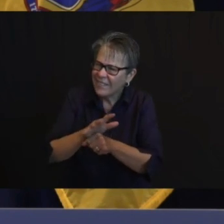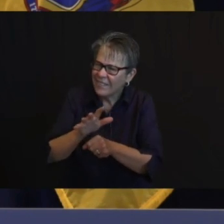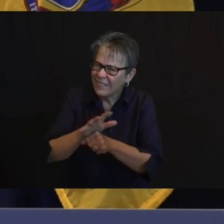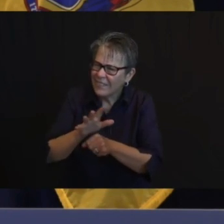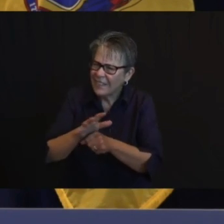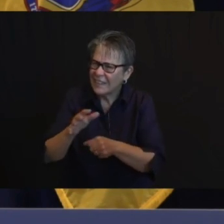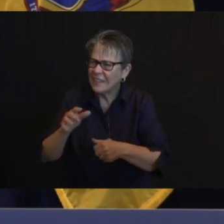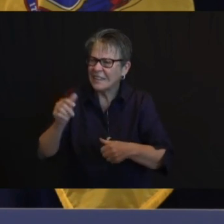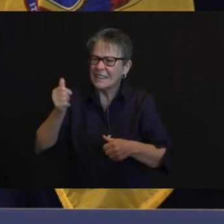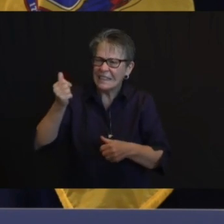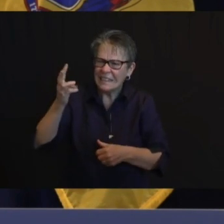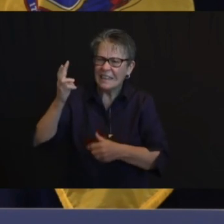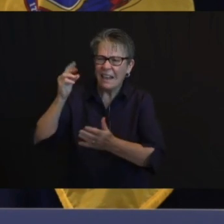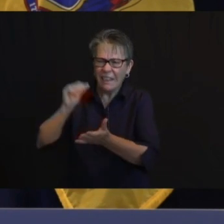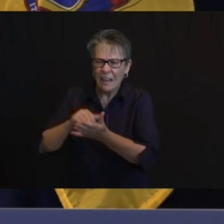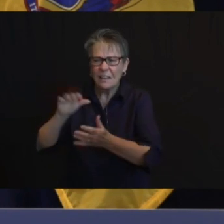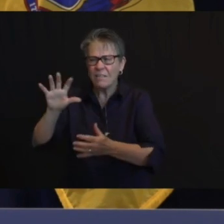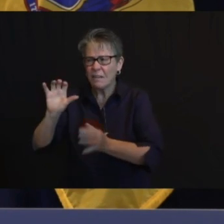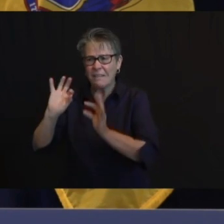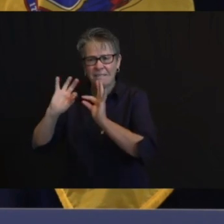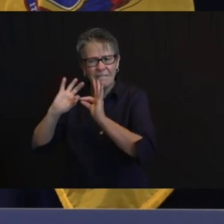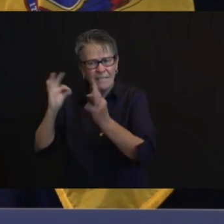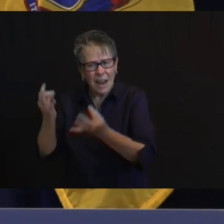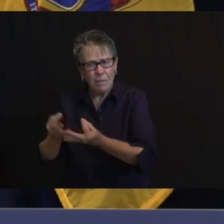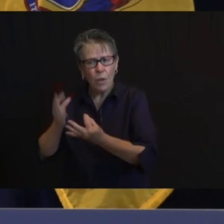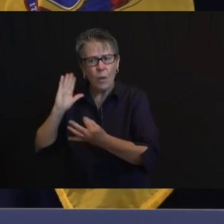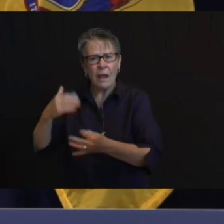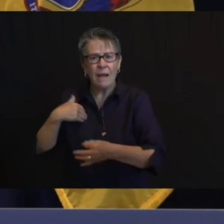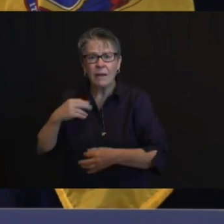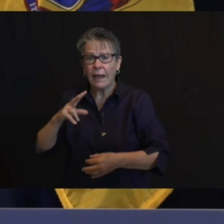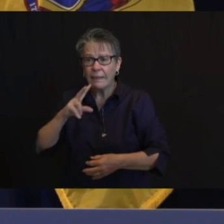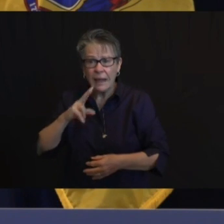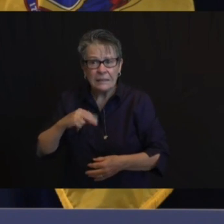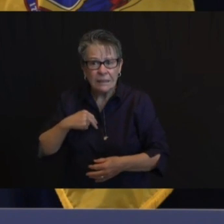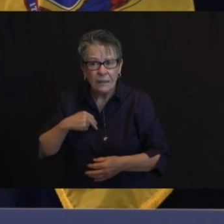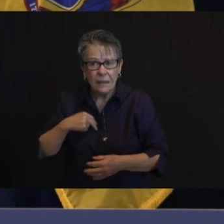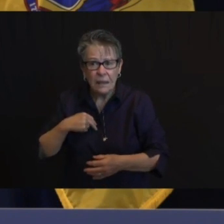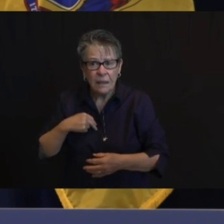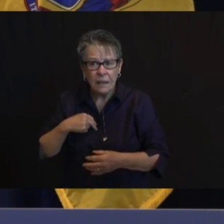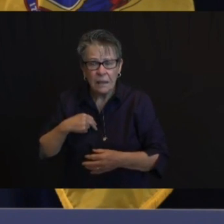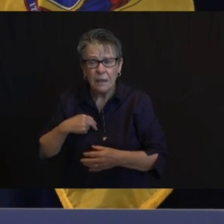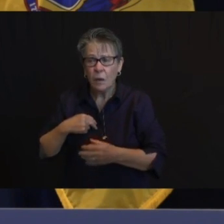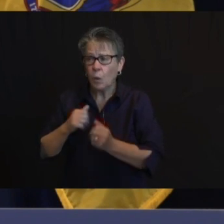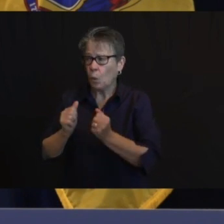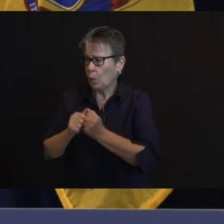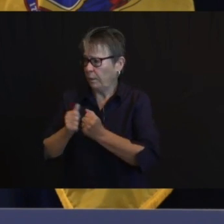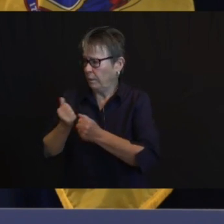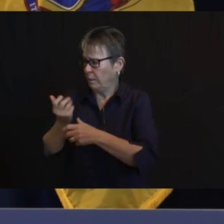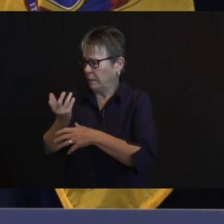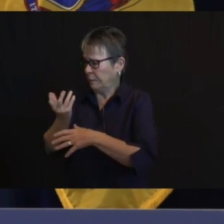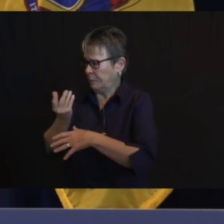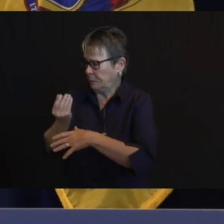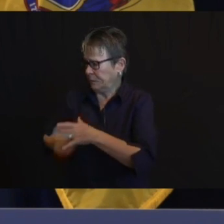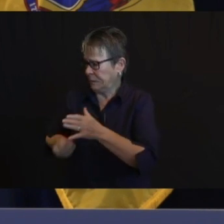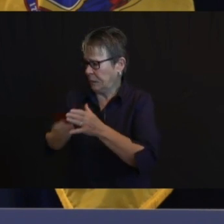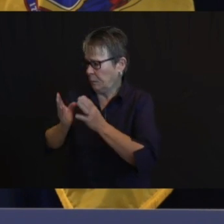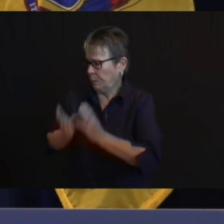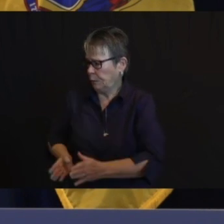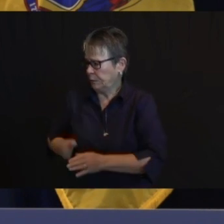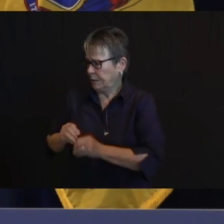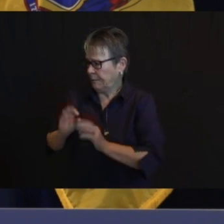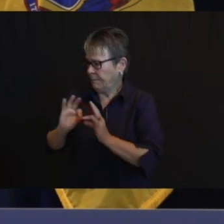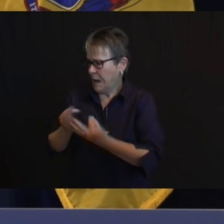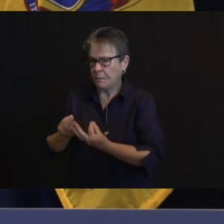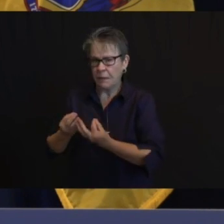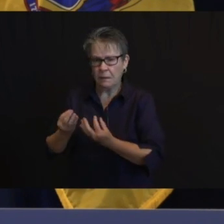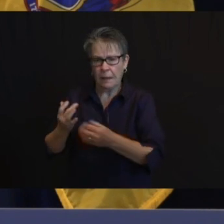families will have Thanksgiving. It'll be more than that by the time we get to Thursday, sadly. We'll have Thanksgiving with a family, without a family member